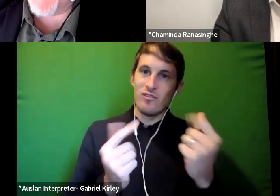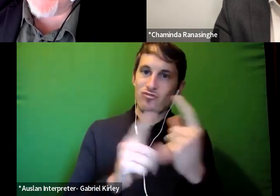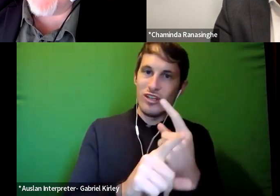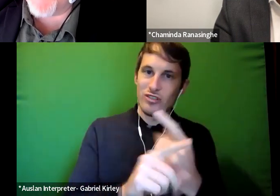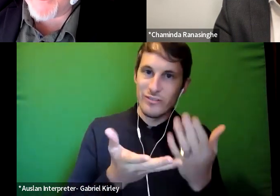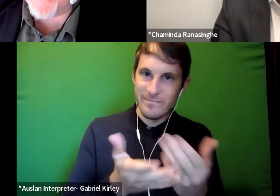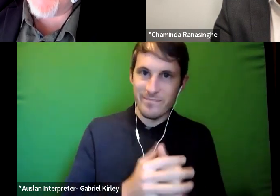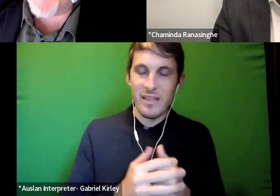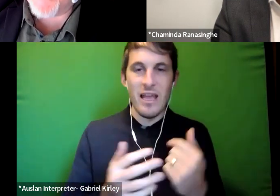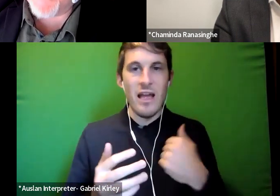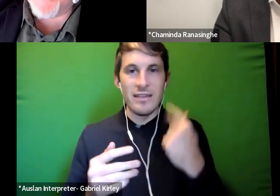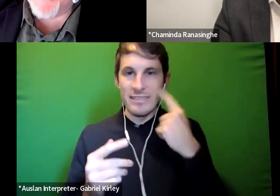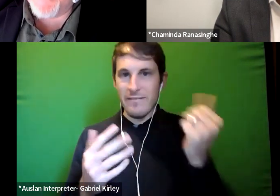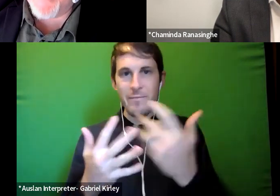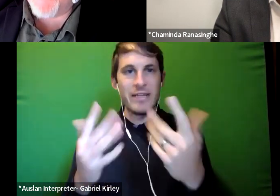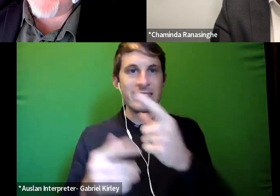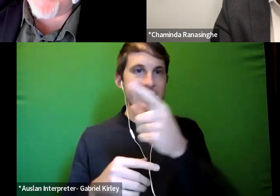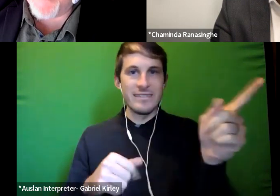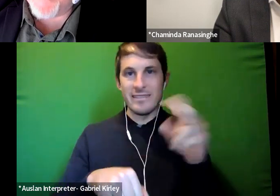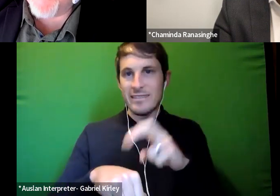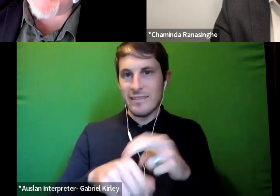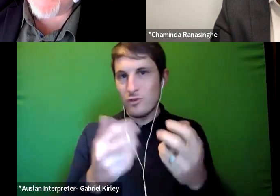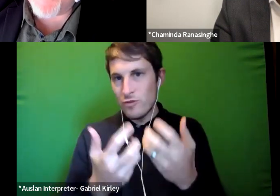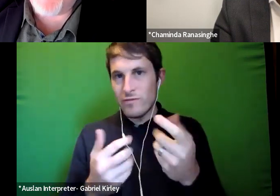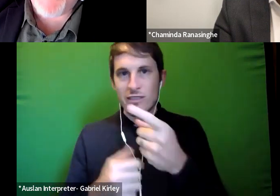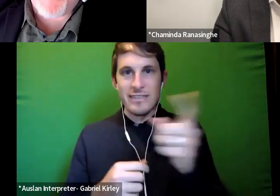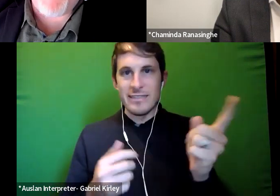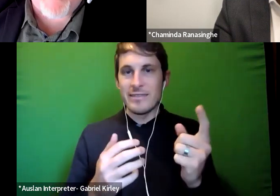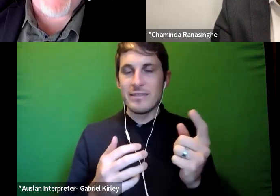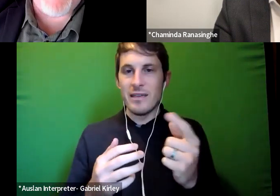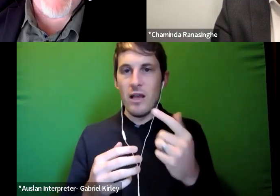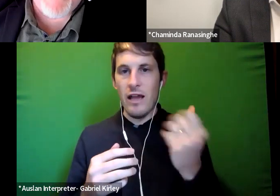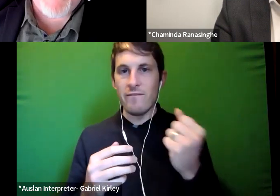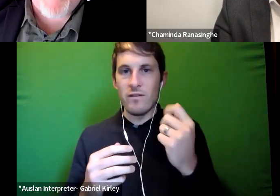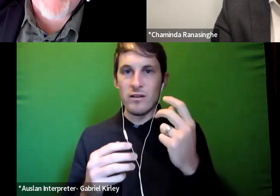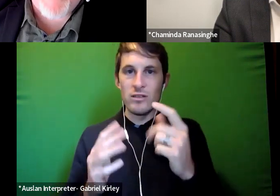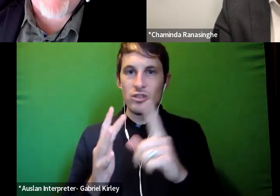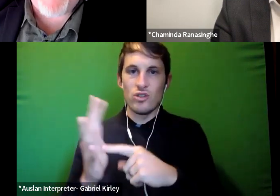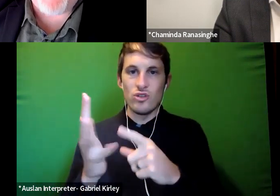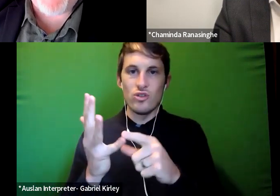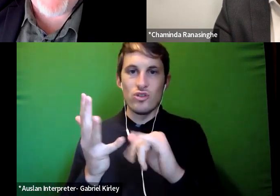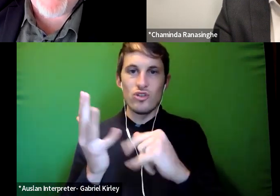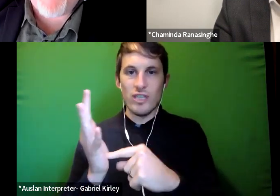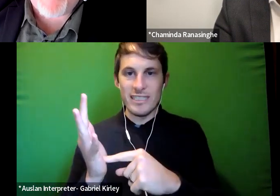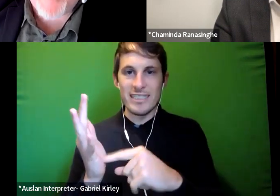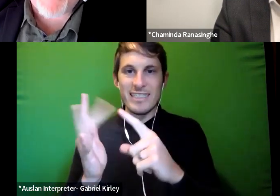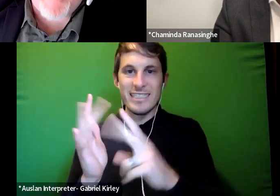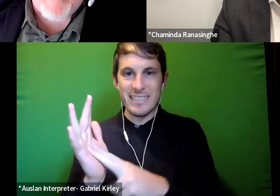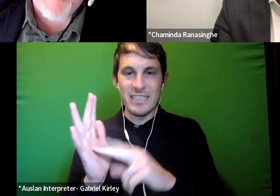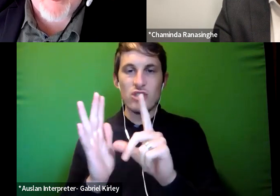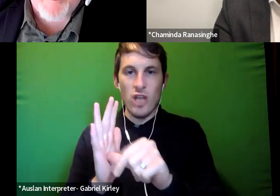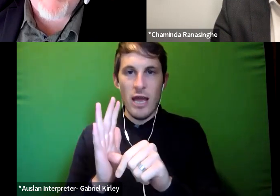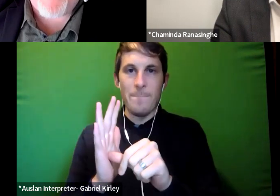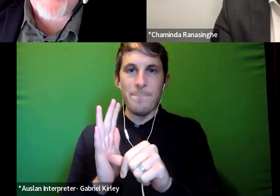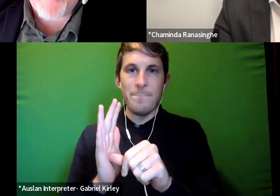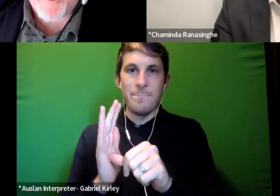sector. I've seen it from many institutions now that we're in this just-in-time teaching model. You know, most resources are getting developed just in time,